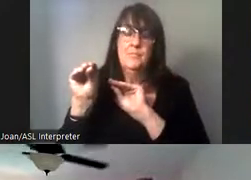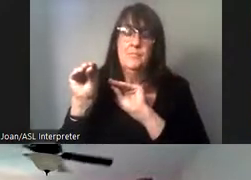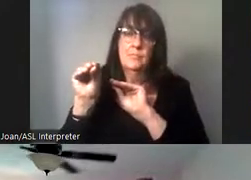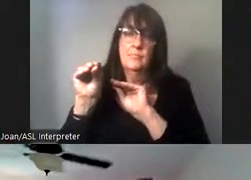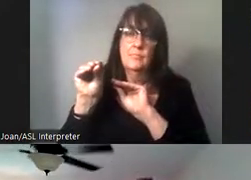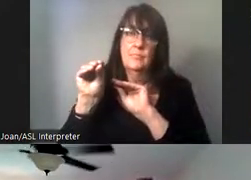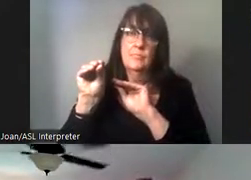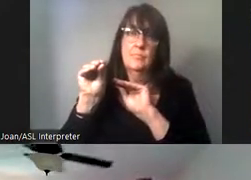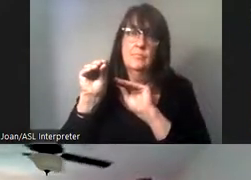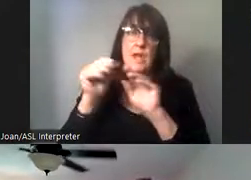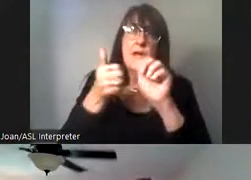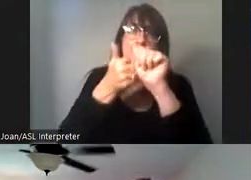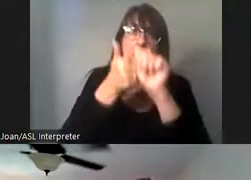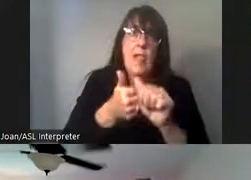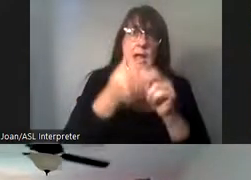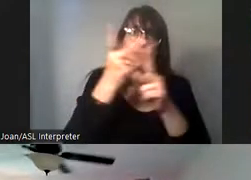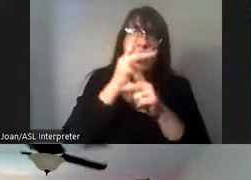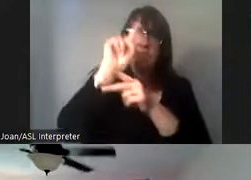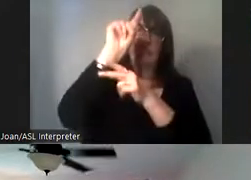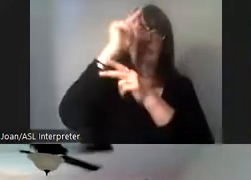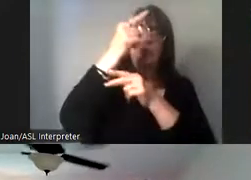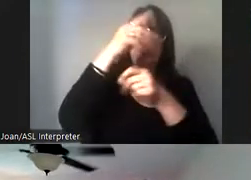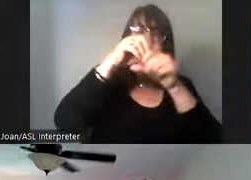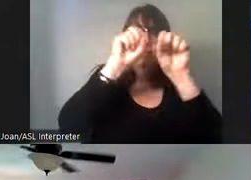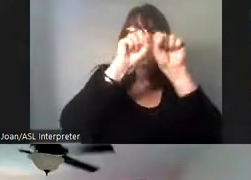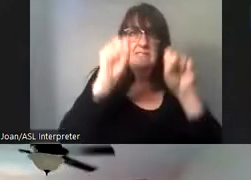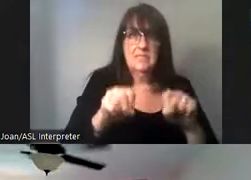the compliant products first in any one of the systems we use to